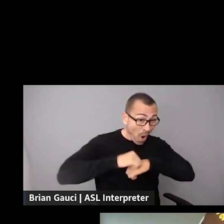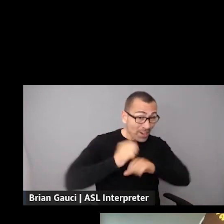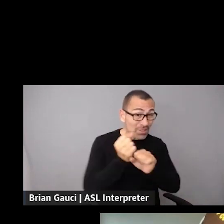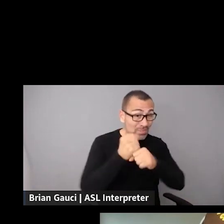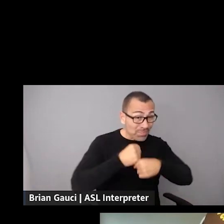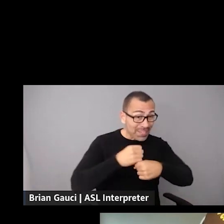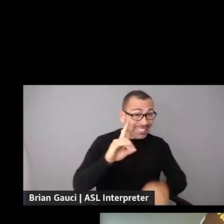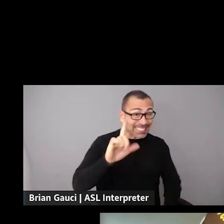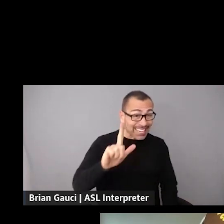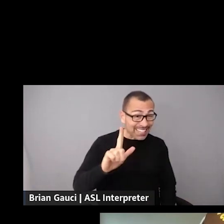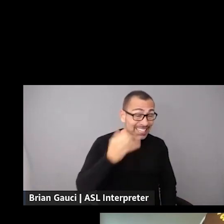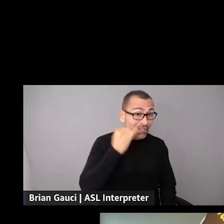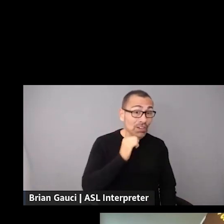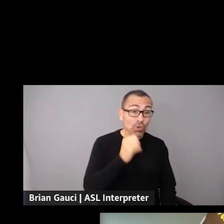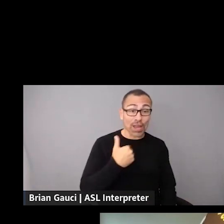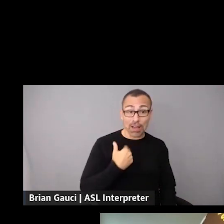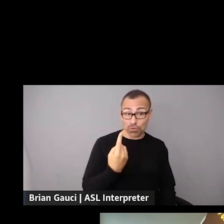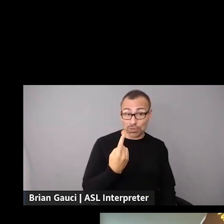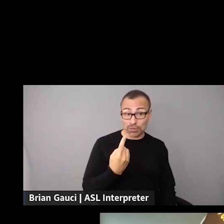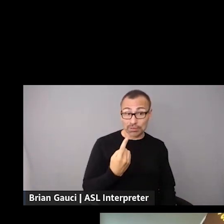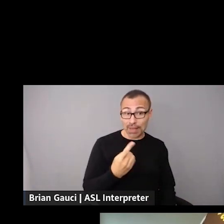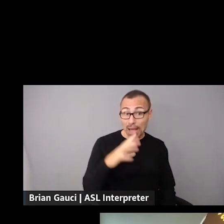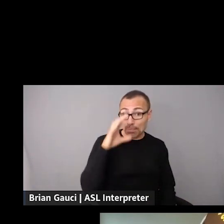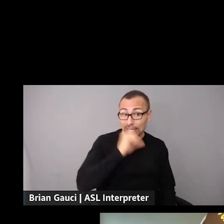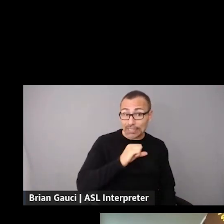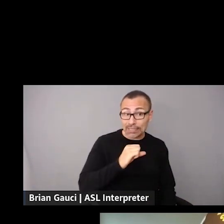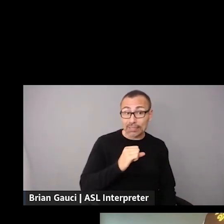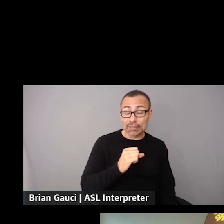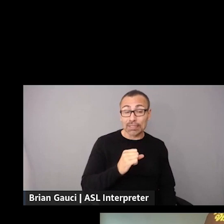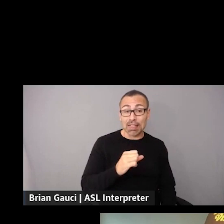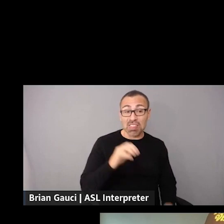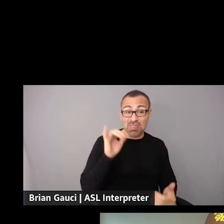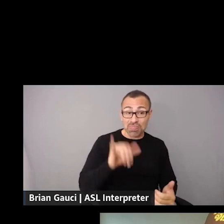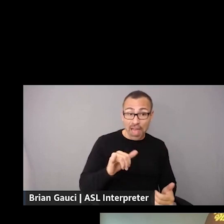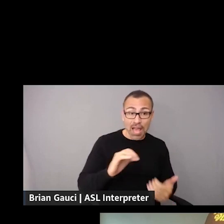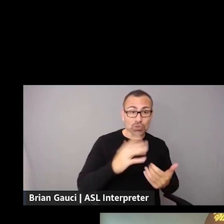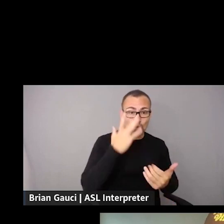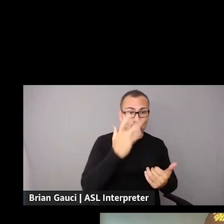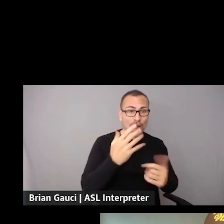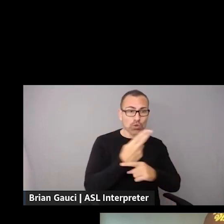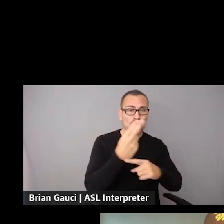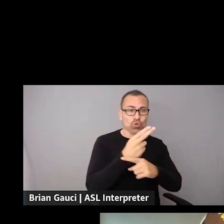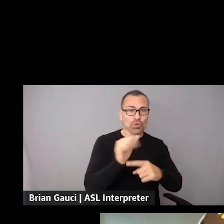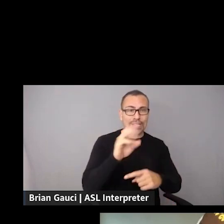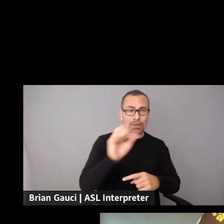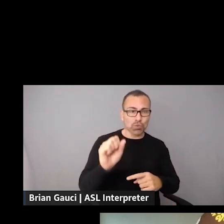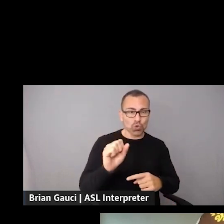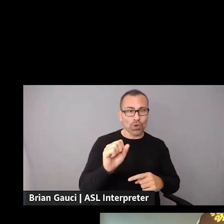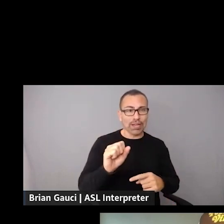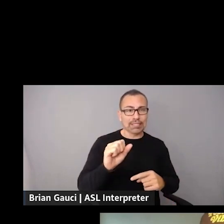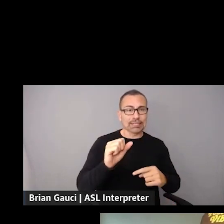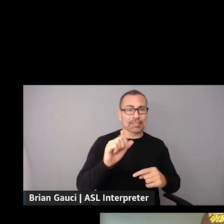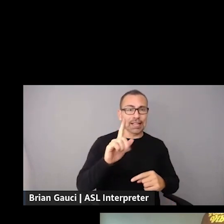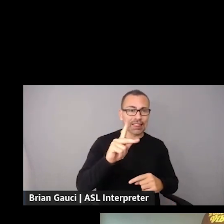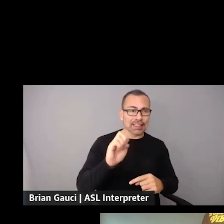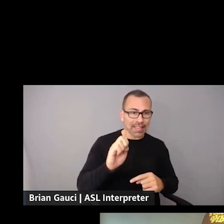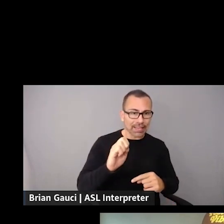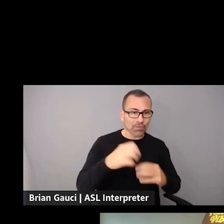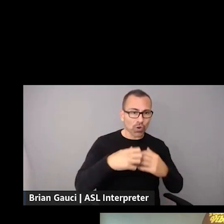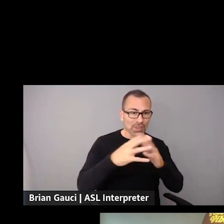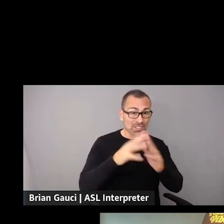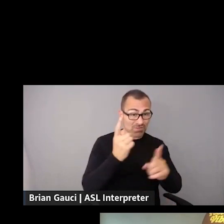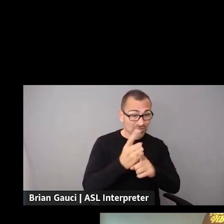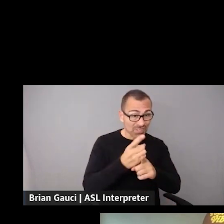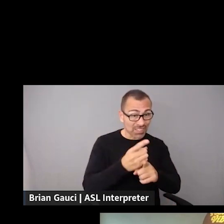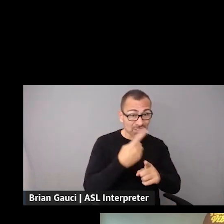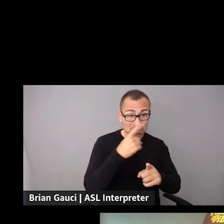where AWS Data Lake Formation comes in. Can you tell us a little bit about that as a whole? Yeah, so Lake